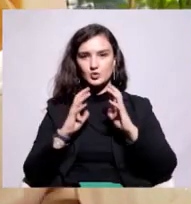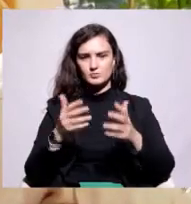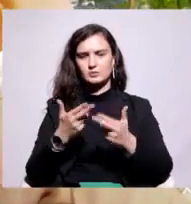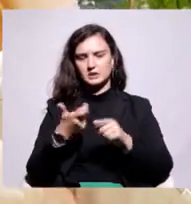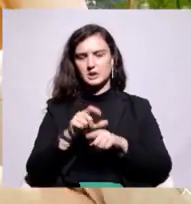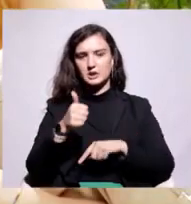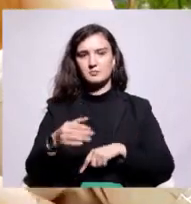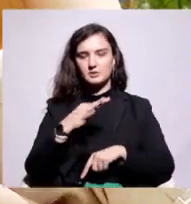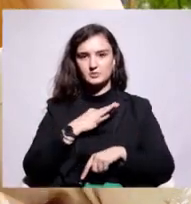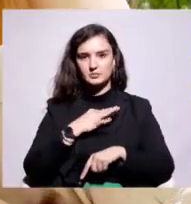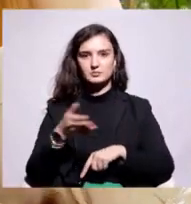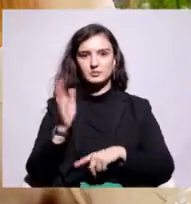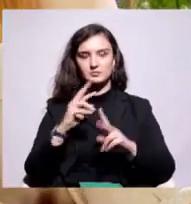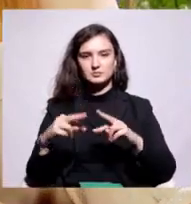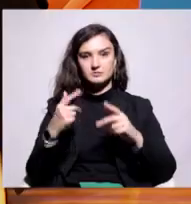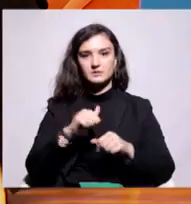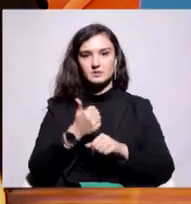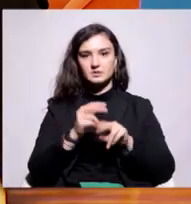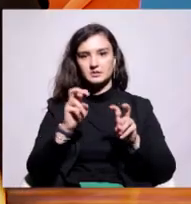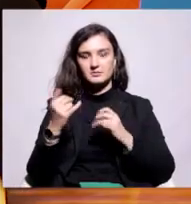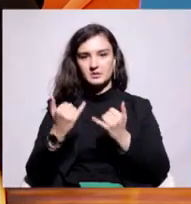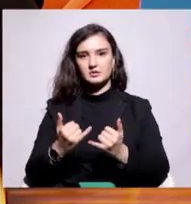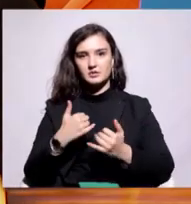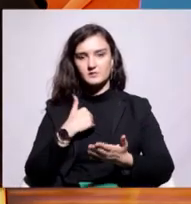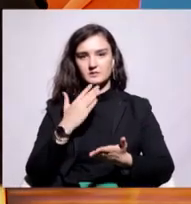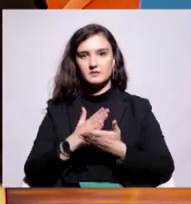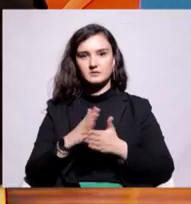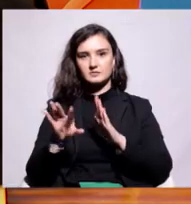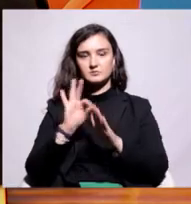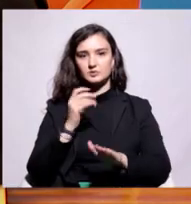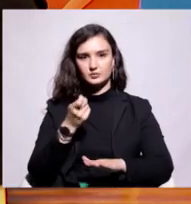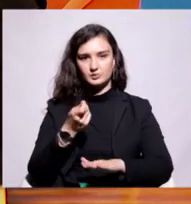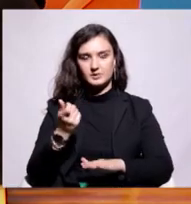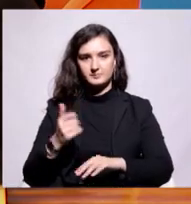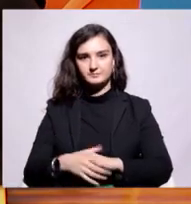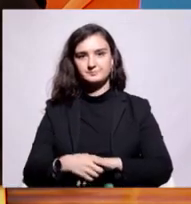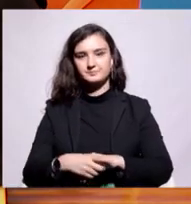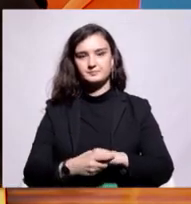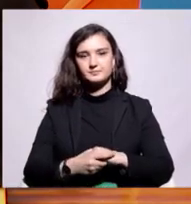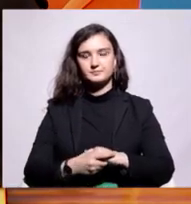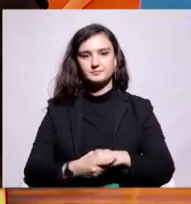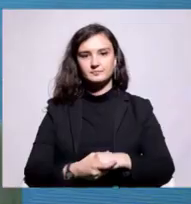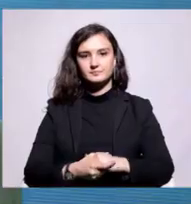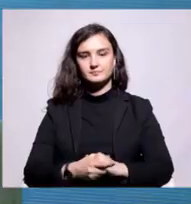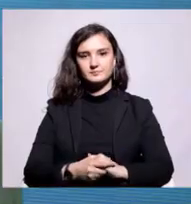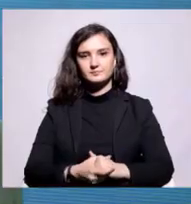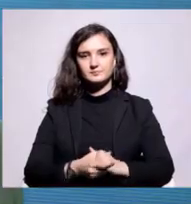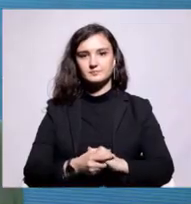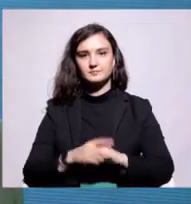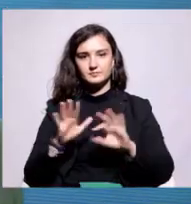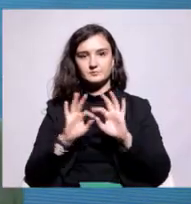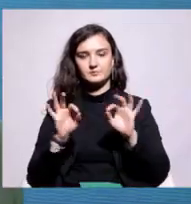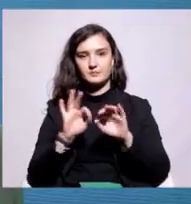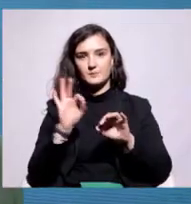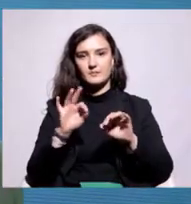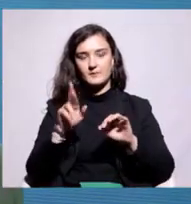good answer indeed. Let's move on to the main themes now. We have selected a few, and we are going to speak about them.